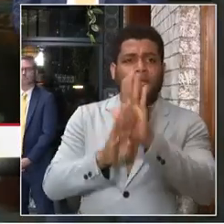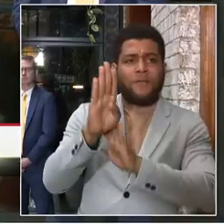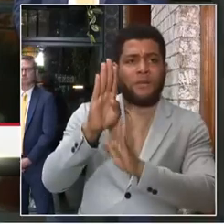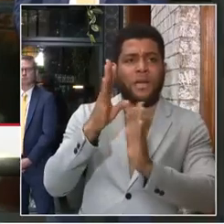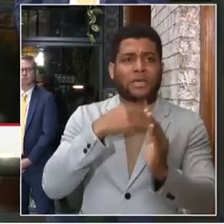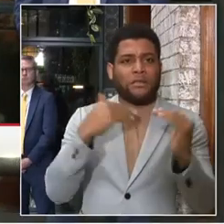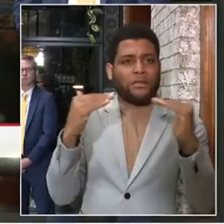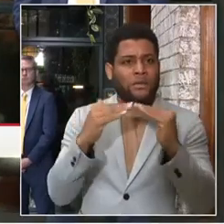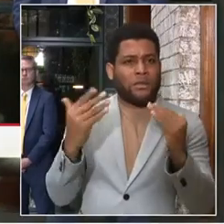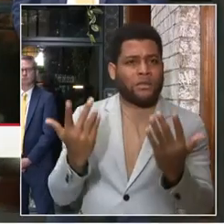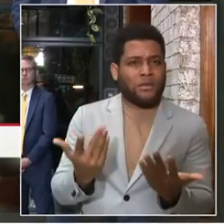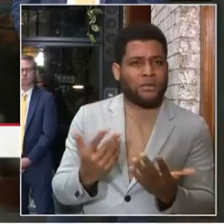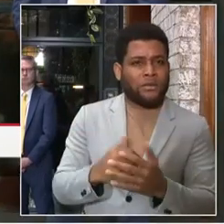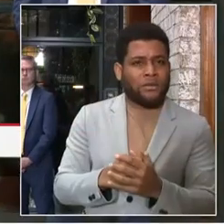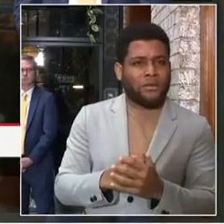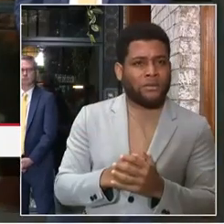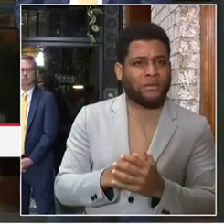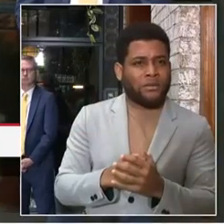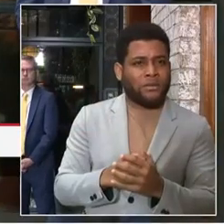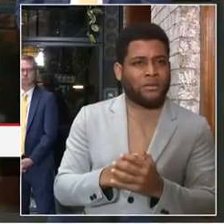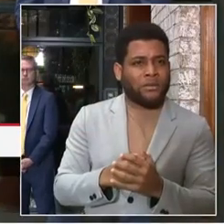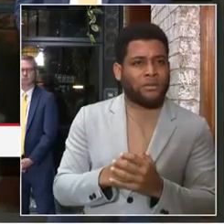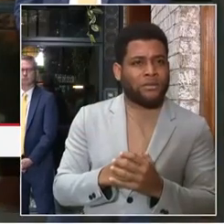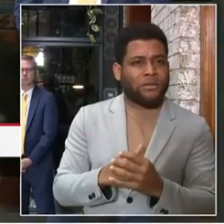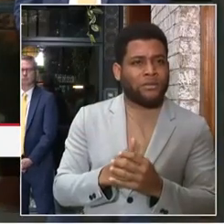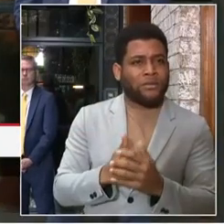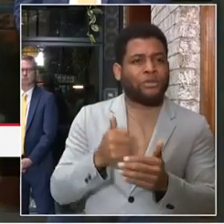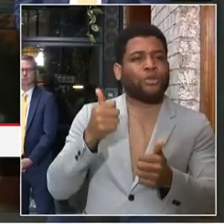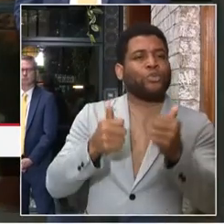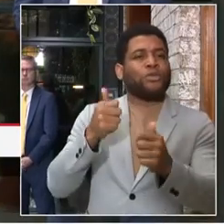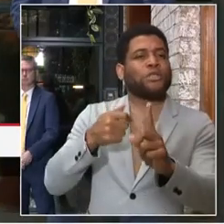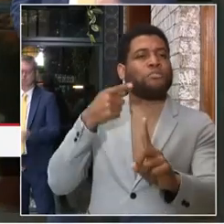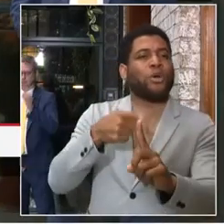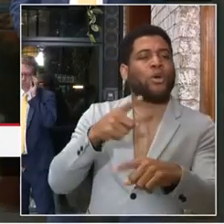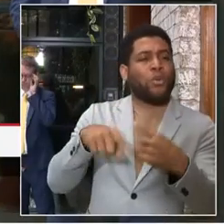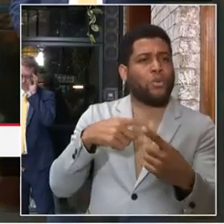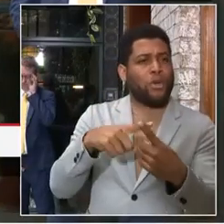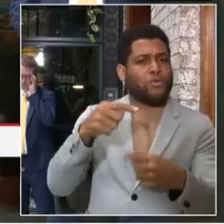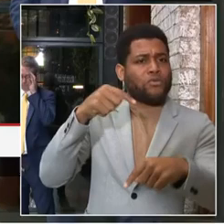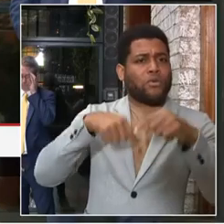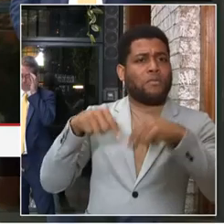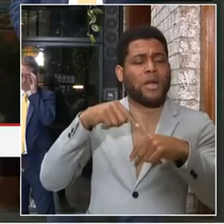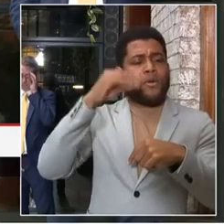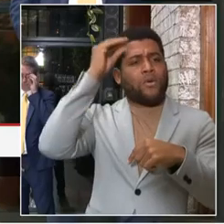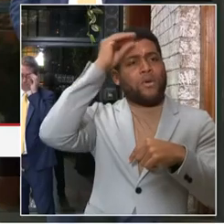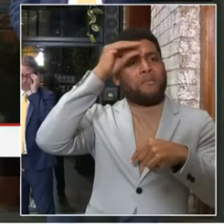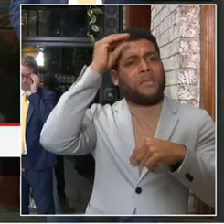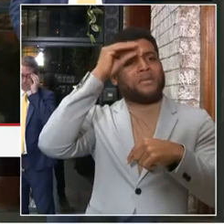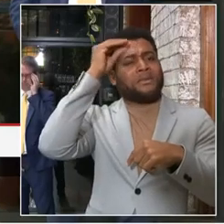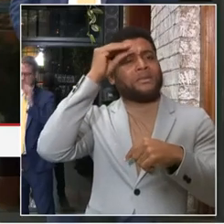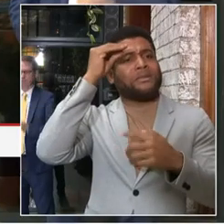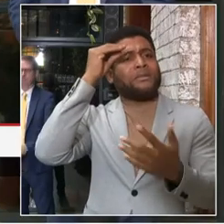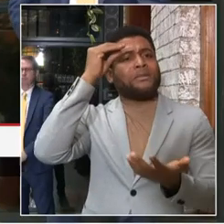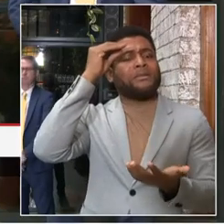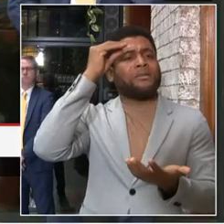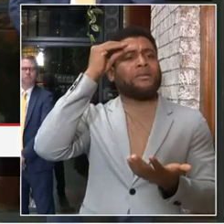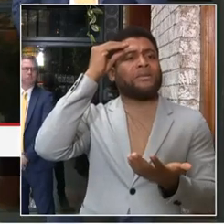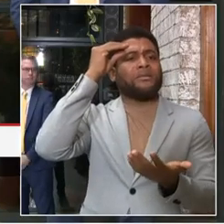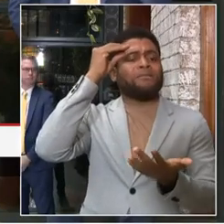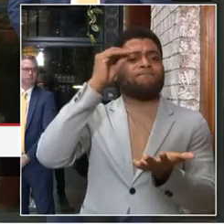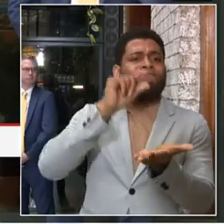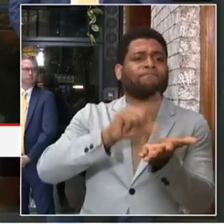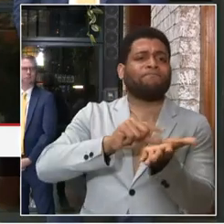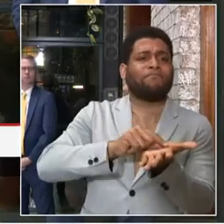But, at what point, and going back to the op-ed that your predecessor, or one of your predecessors wrote, at